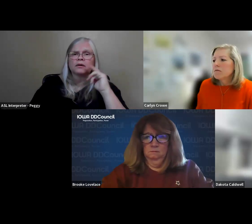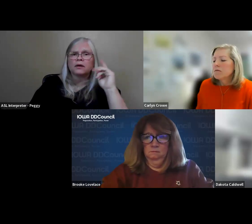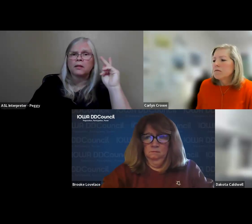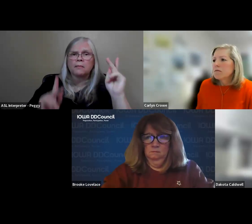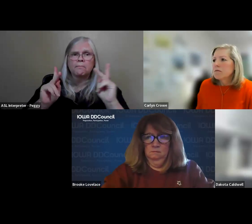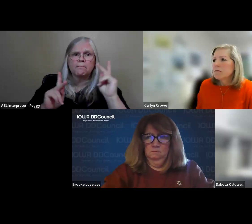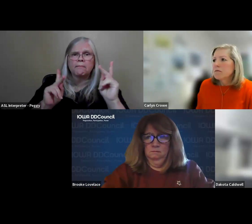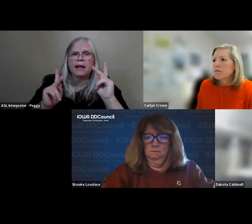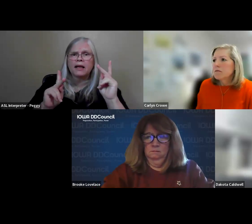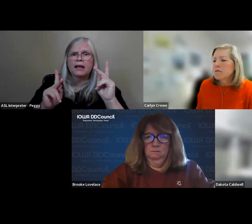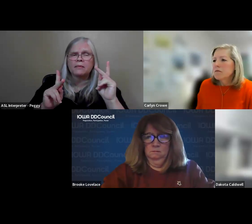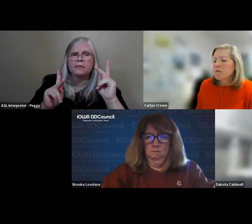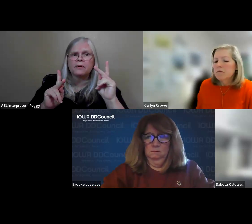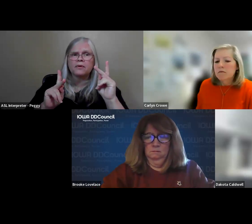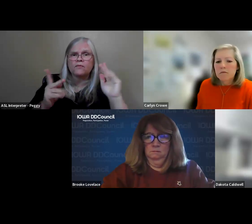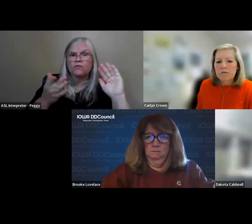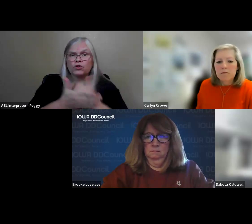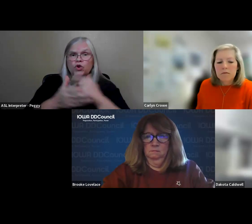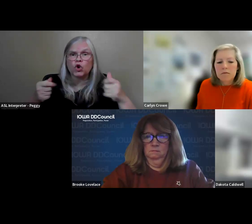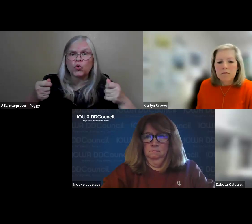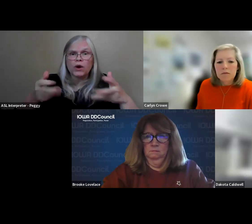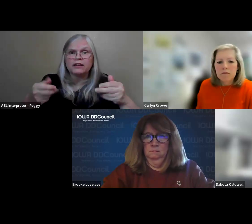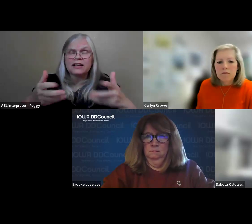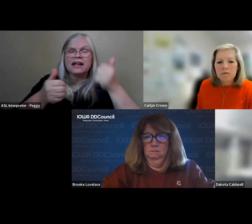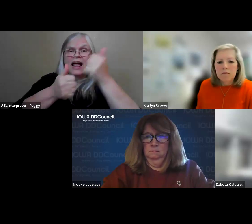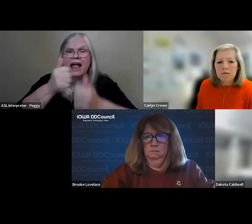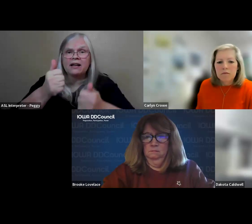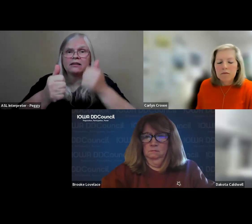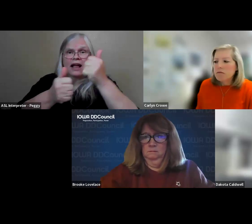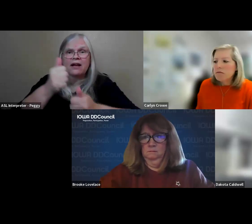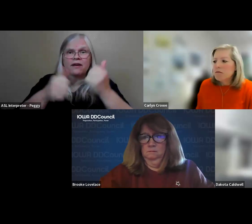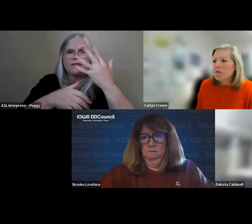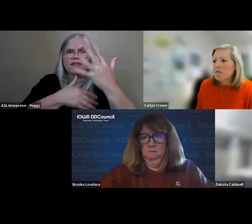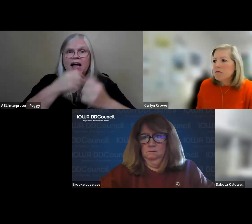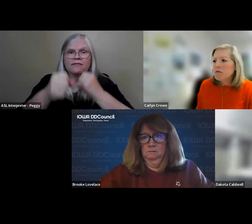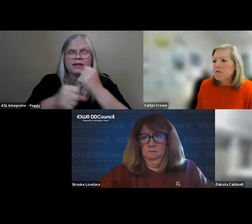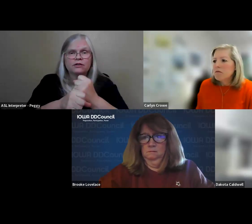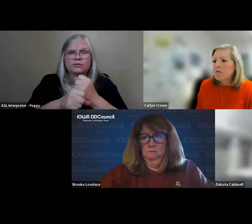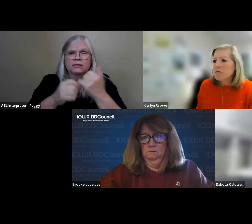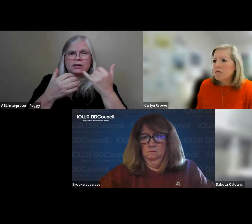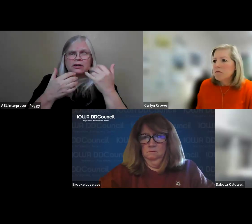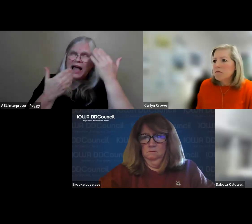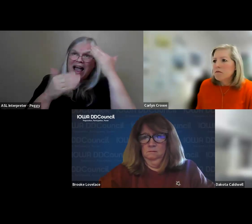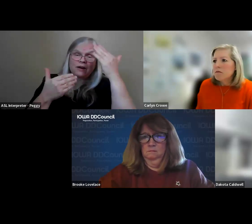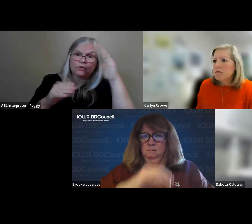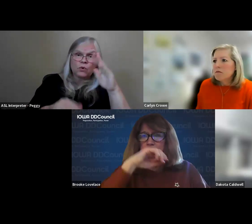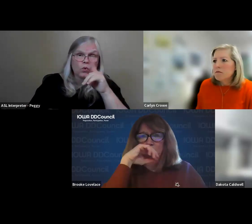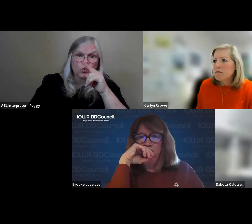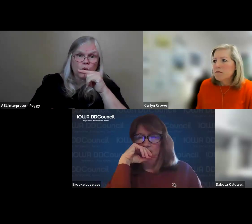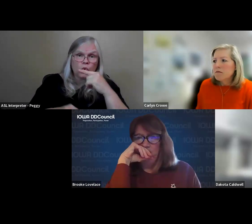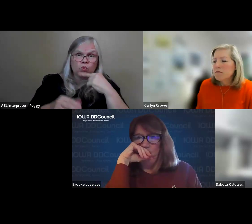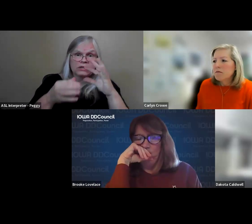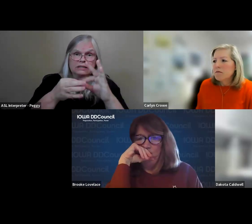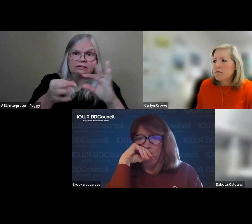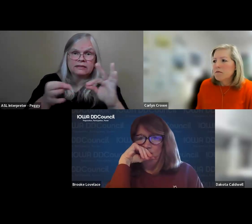people that are up for new wheelchairs every 5 years, they are trying, I don't know who this is,